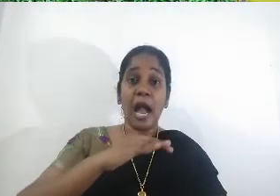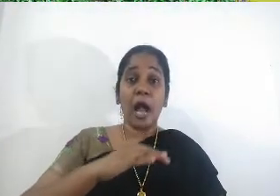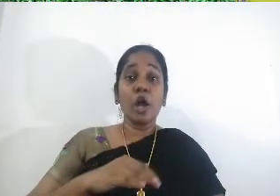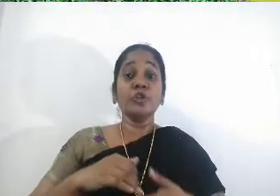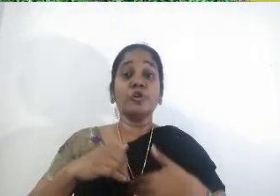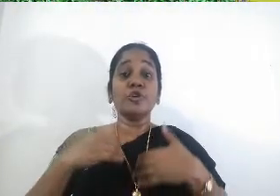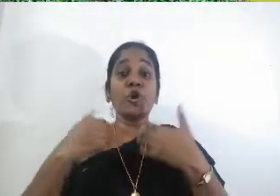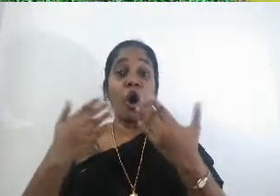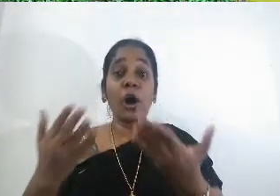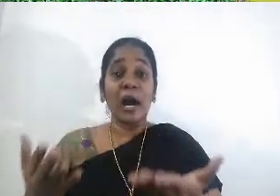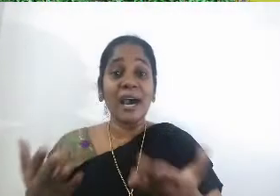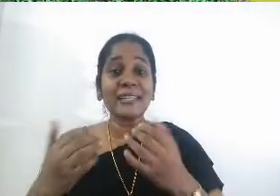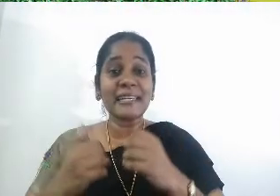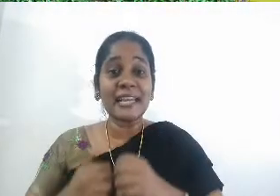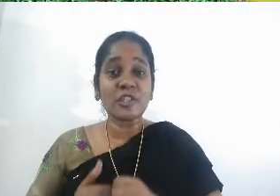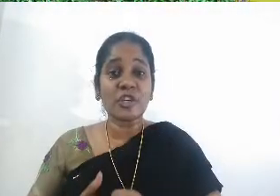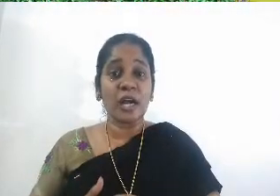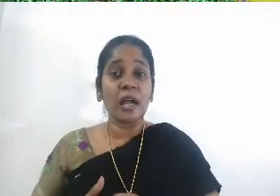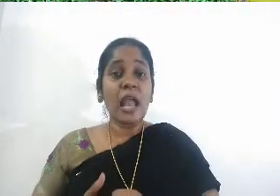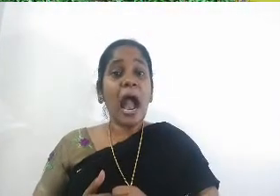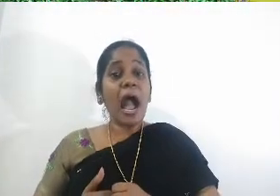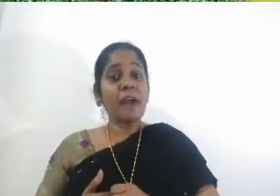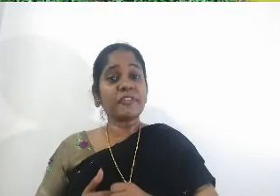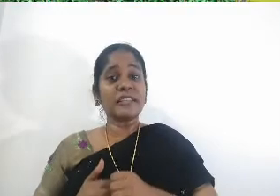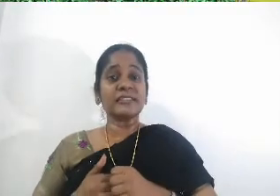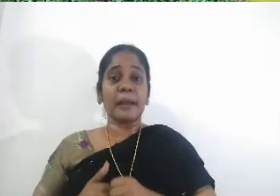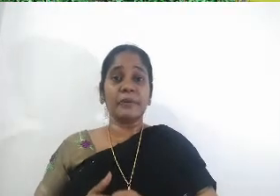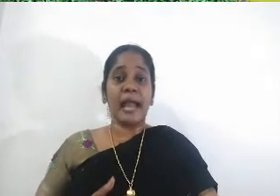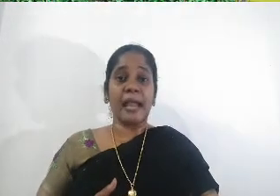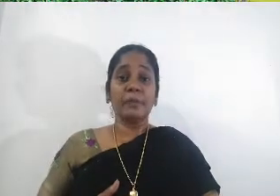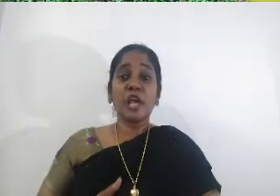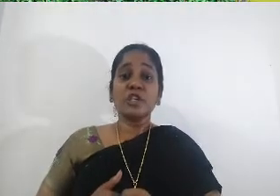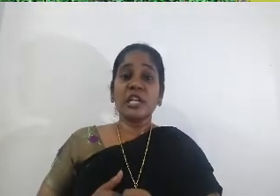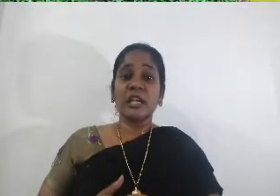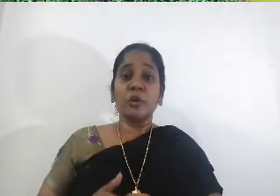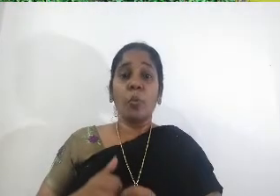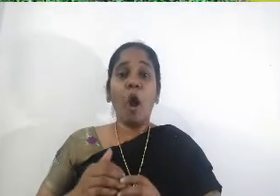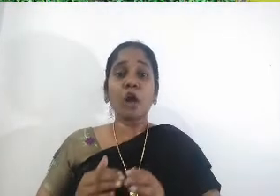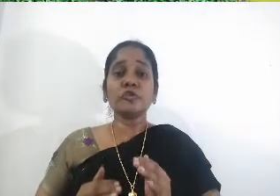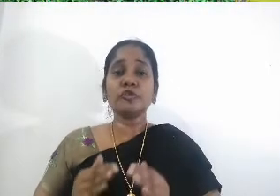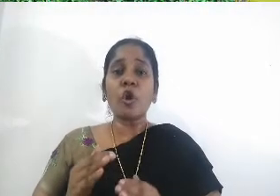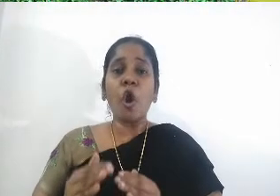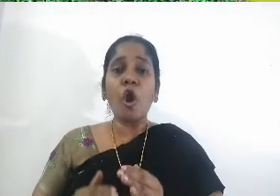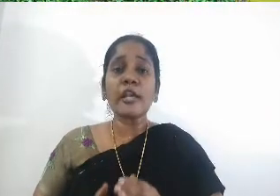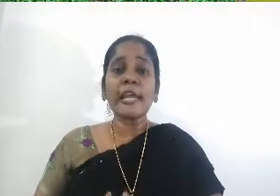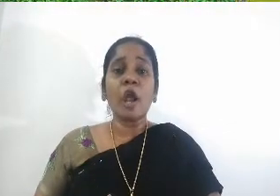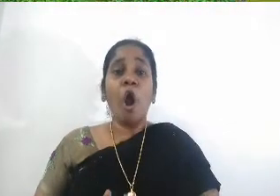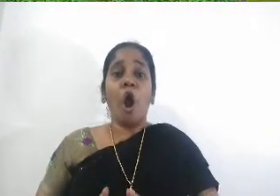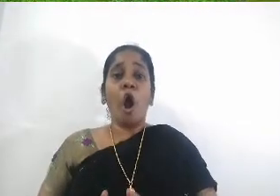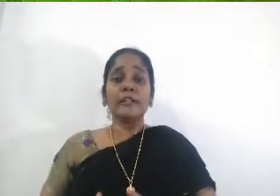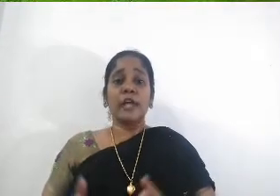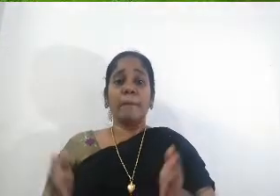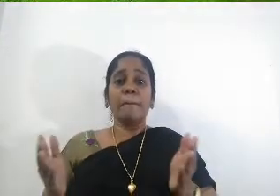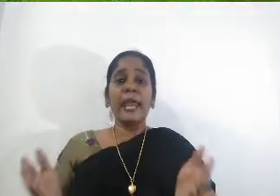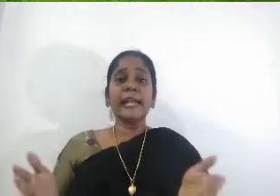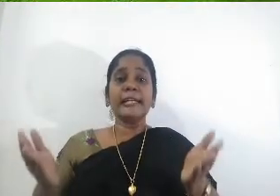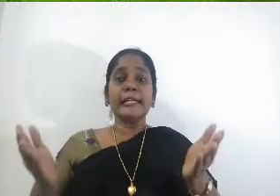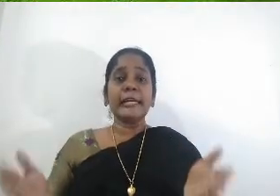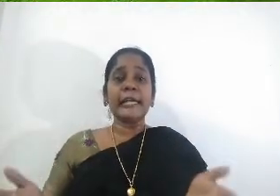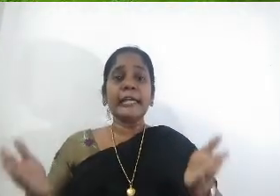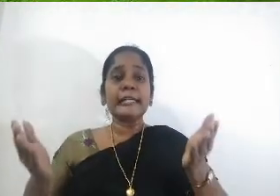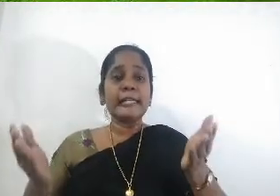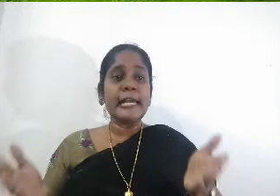a jar to show her teacher. After some time, she walked slowly on the